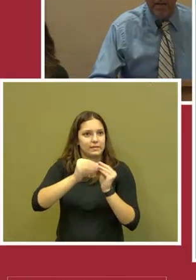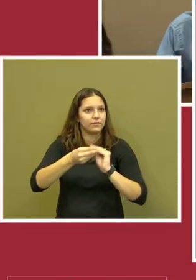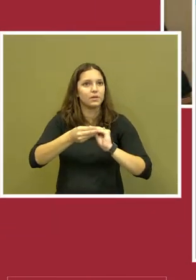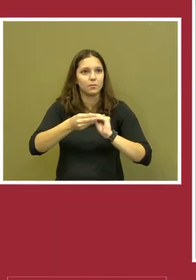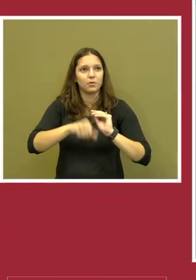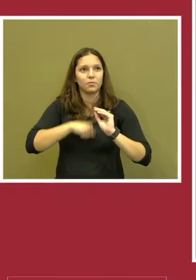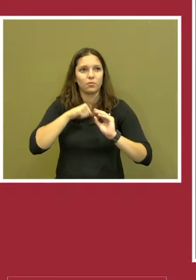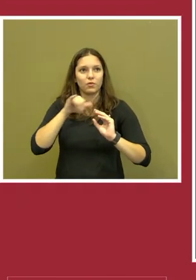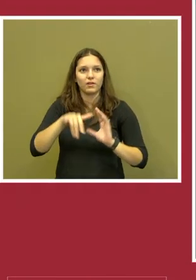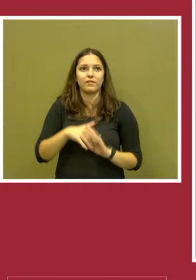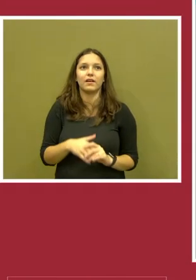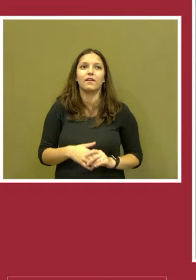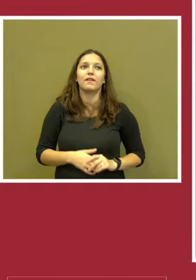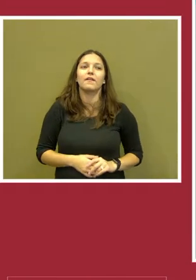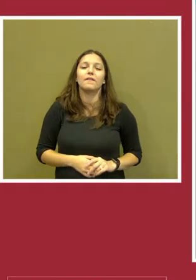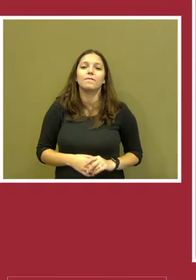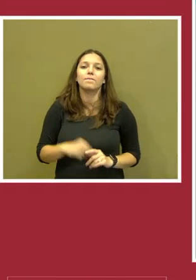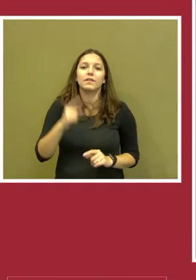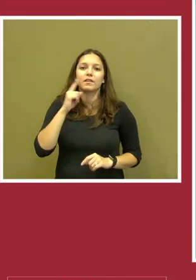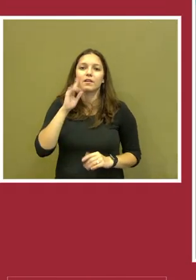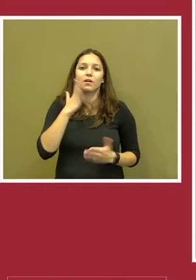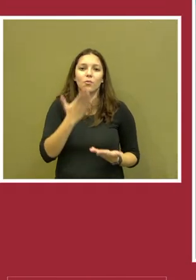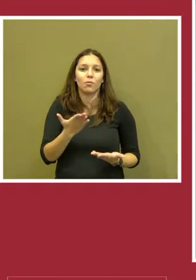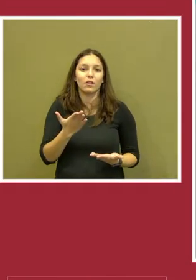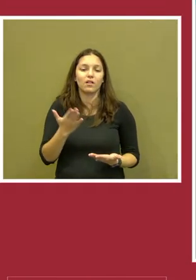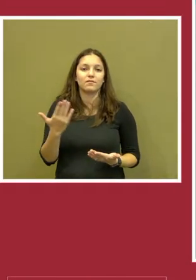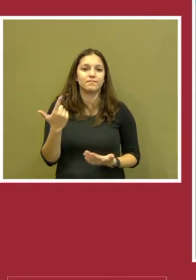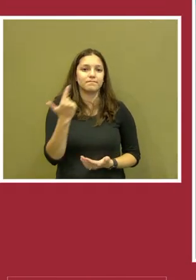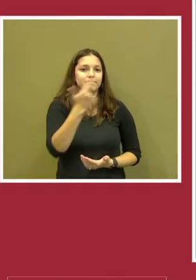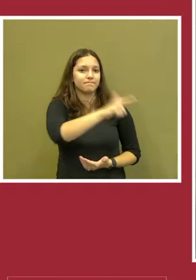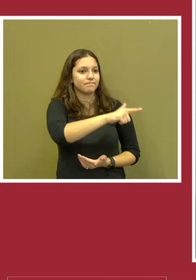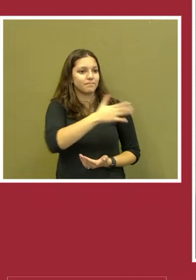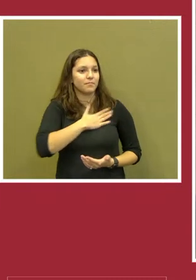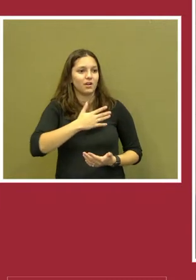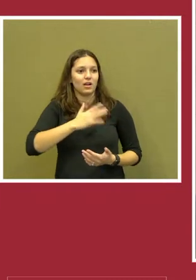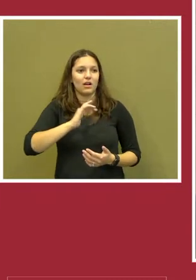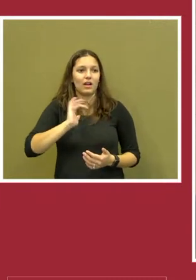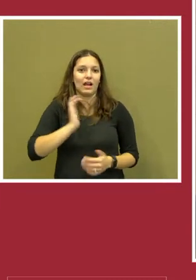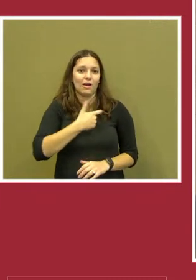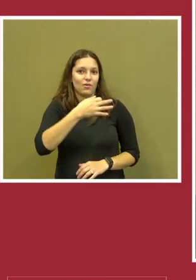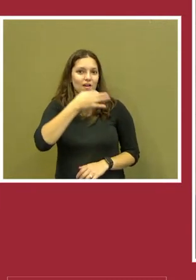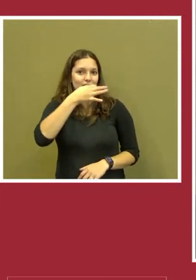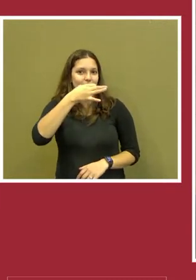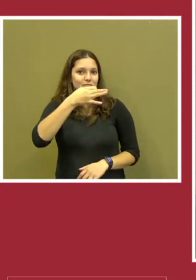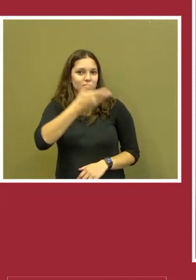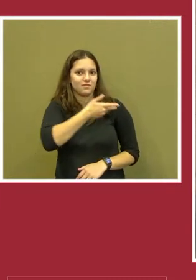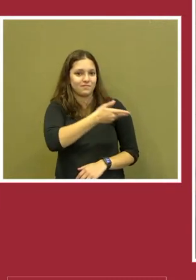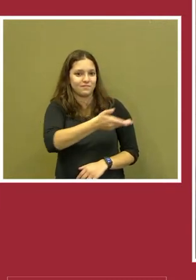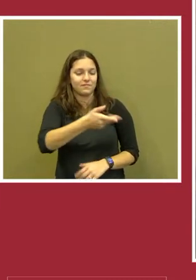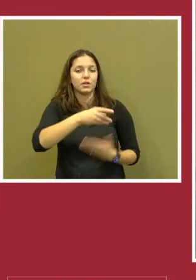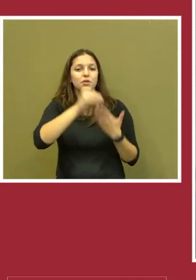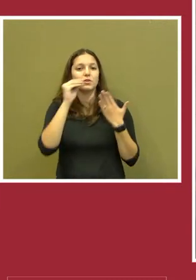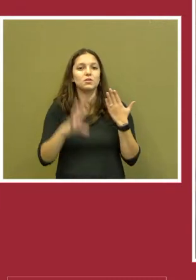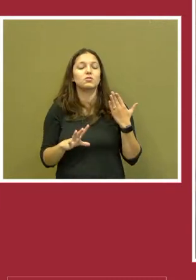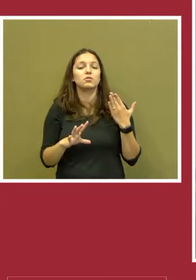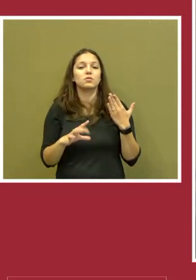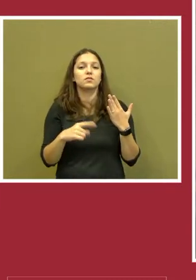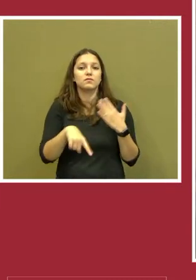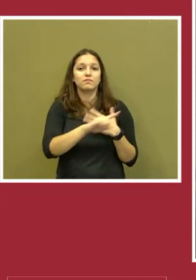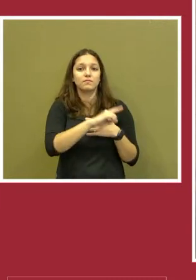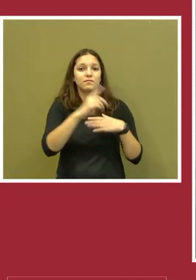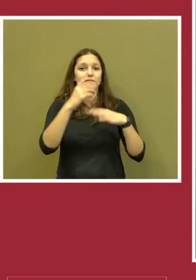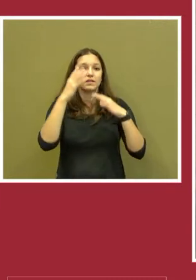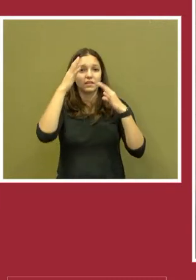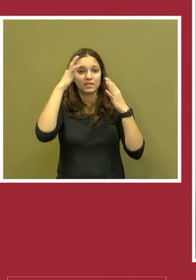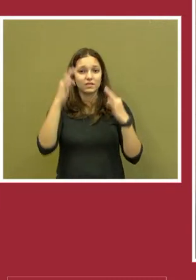that, I think that I'll turn it over to our experts here. These students have decided that they are